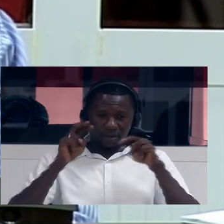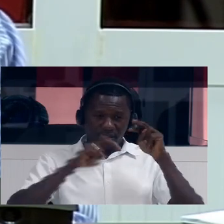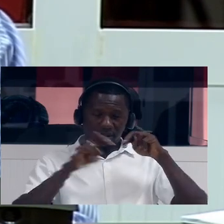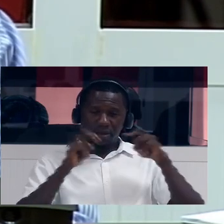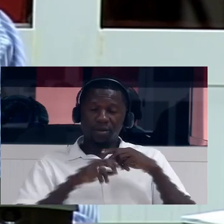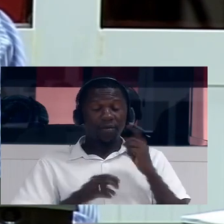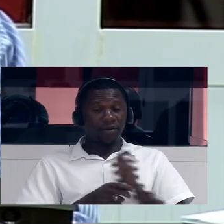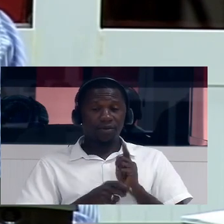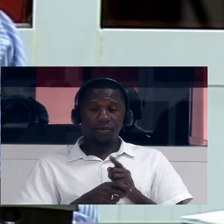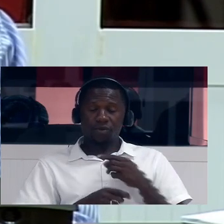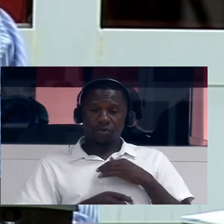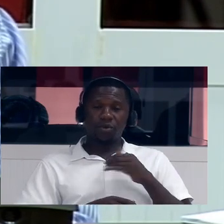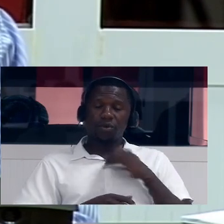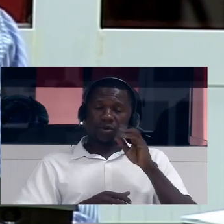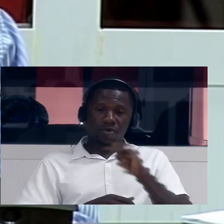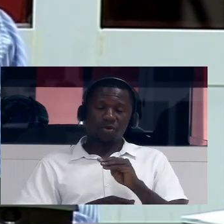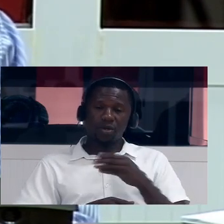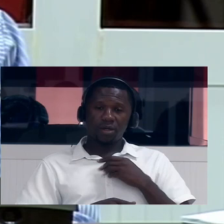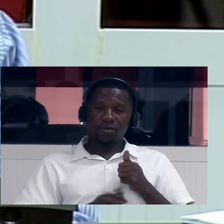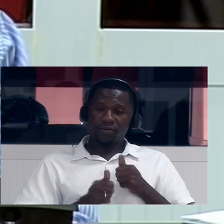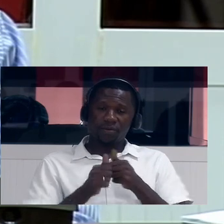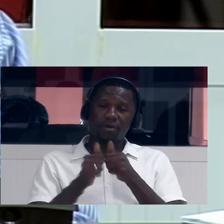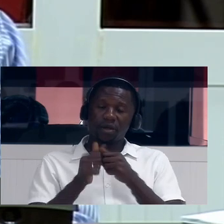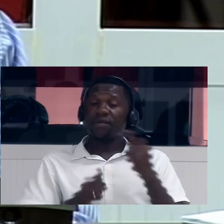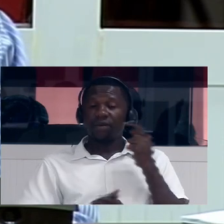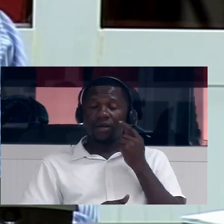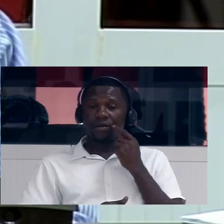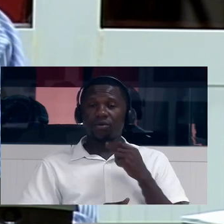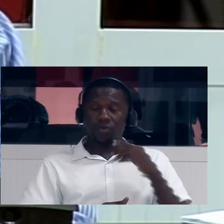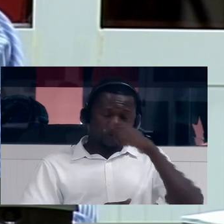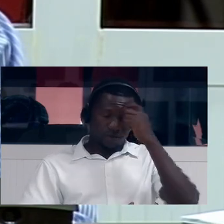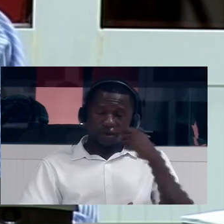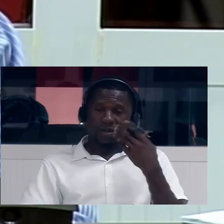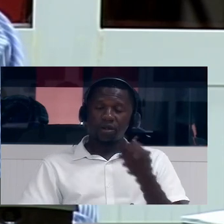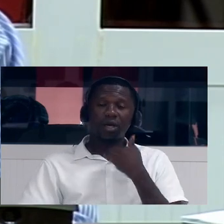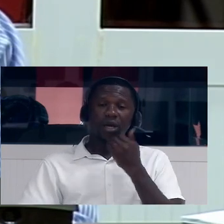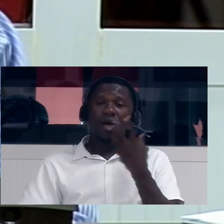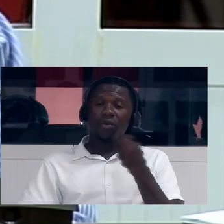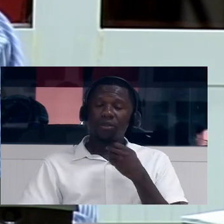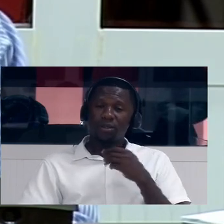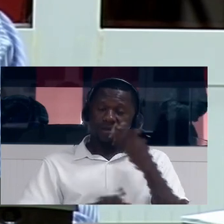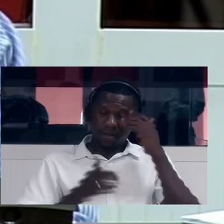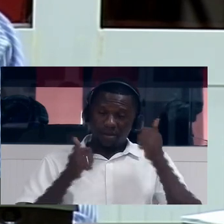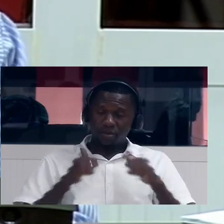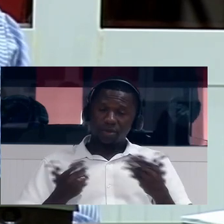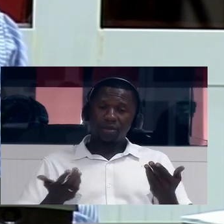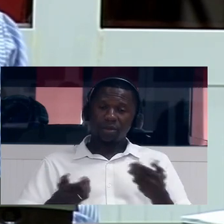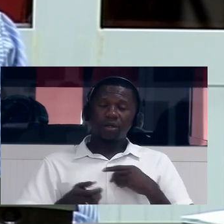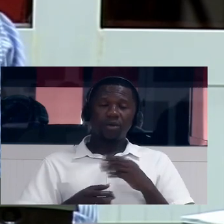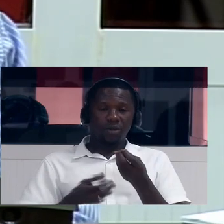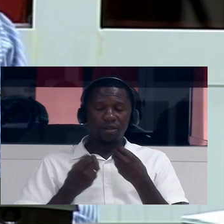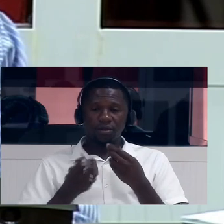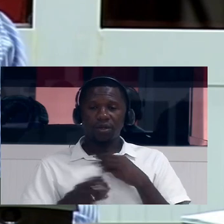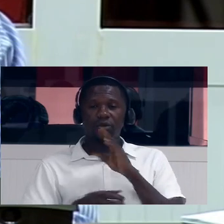was done, and there was a follow-up. And every day I come to work, I will inquire, how is this case progressing? And they will tell me that they have done this, they